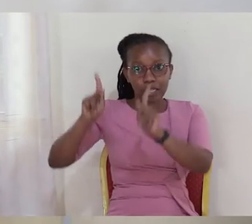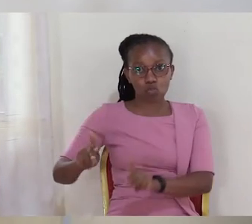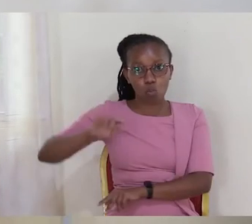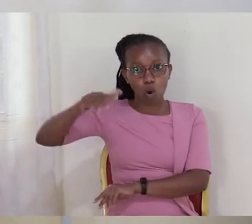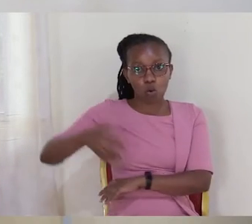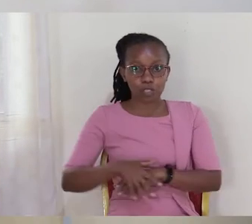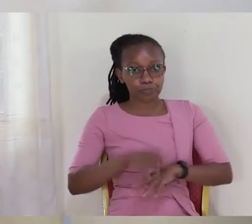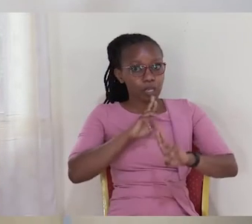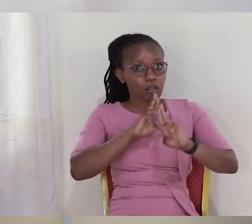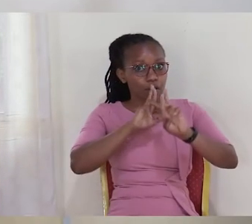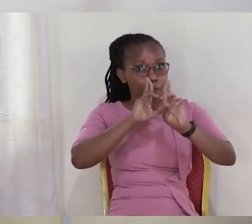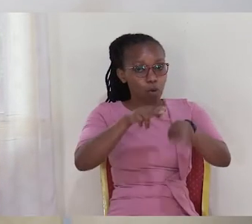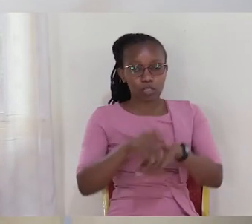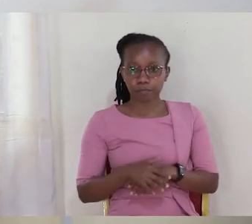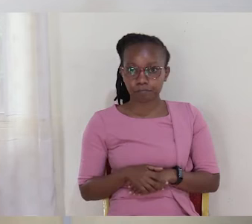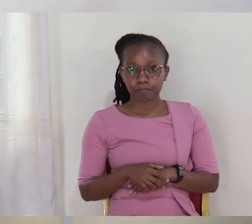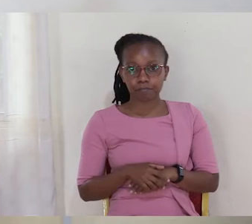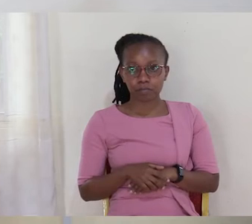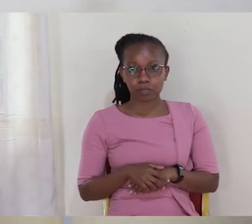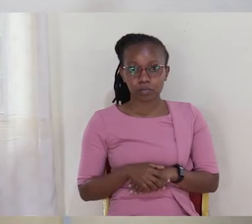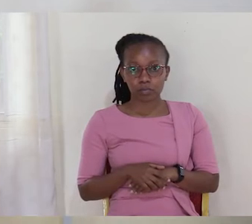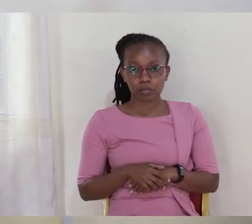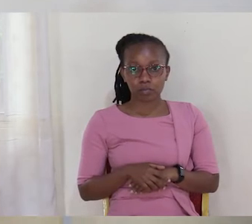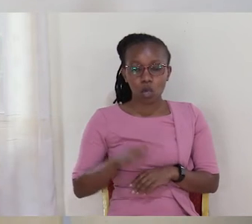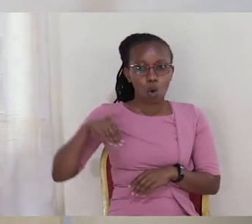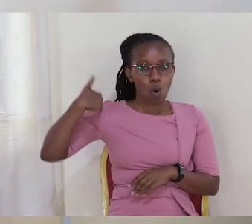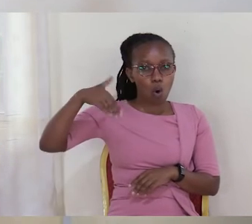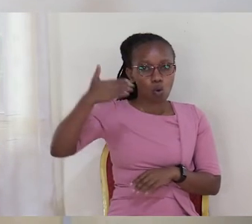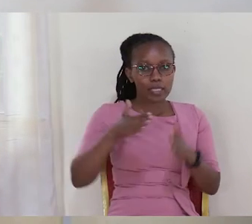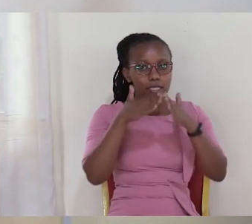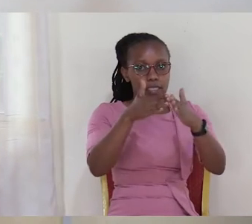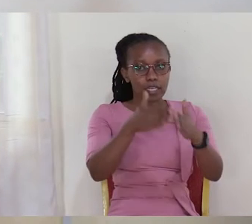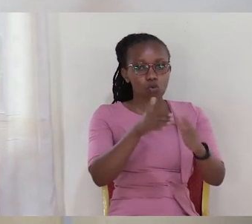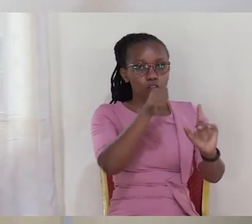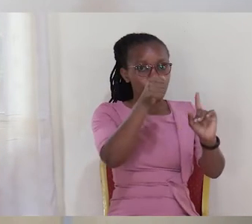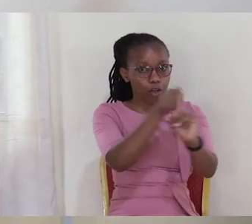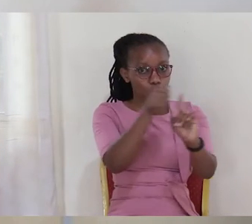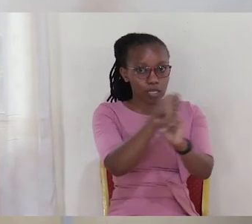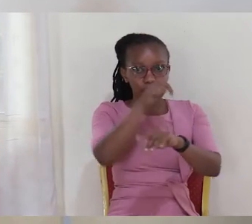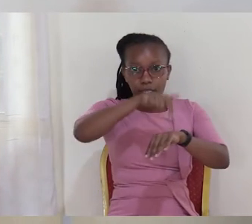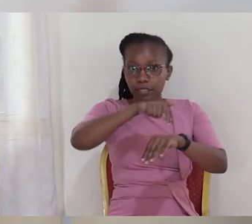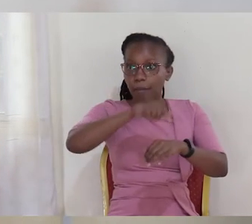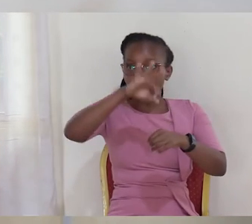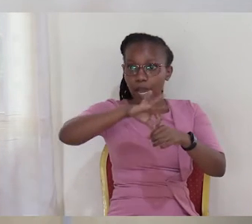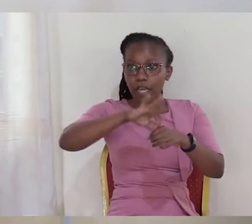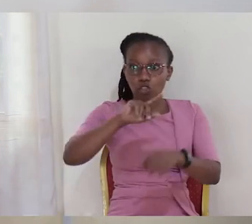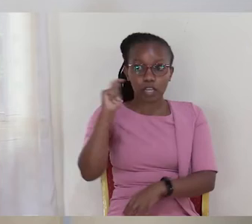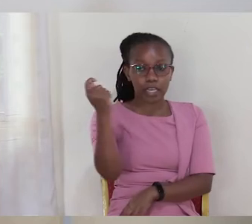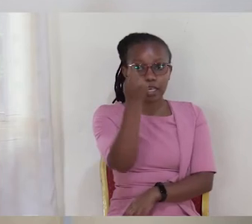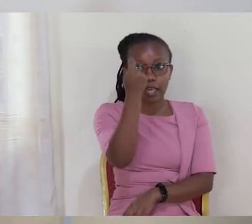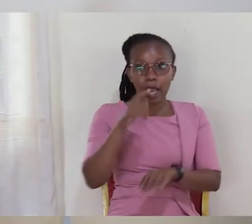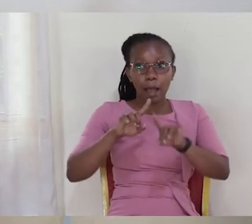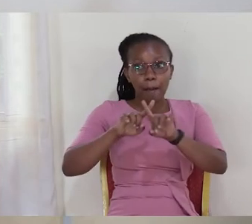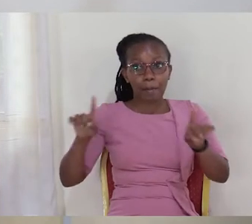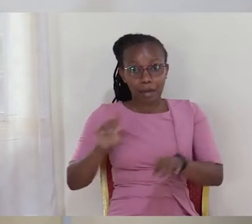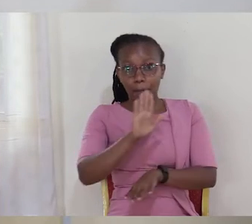The report shows patterns of sexual violence during election times in Kenya, but also its